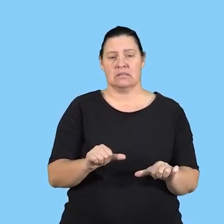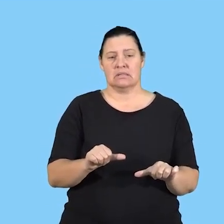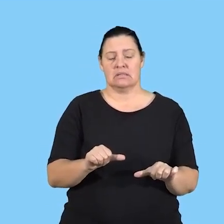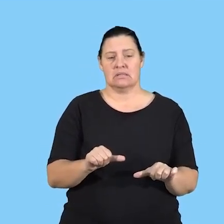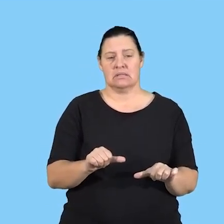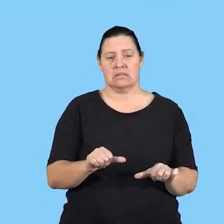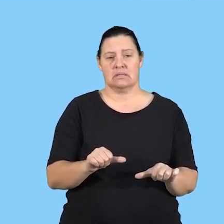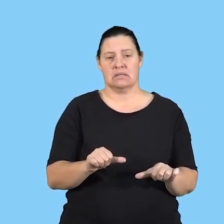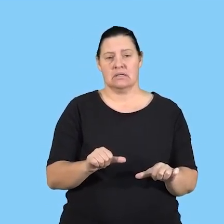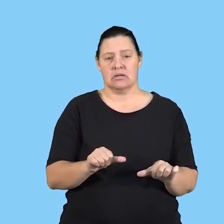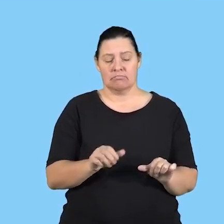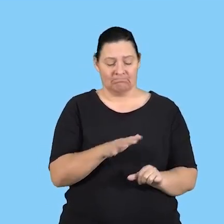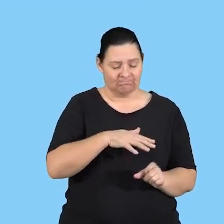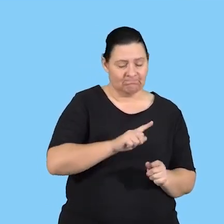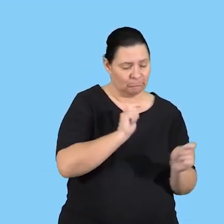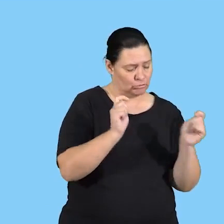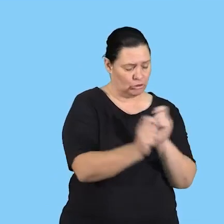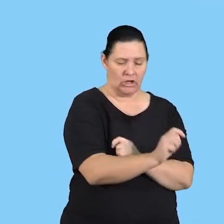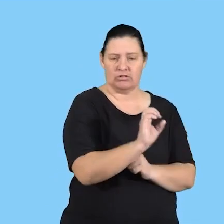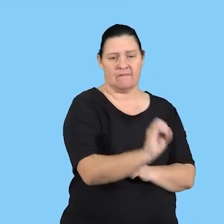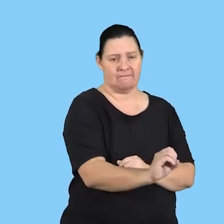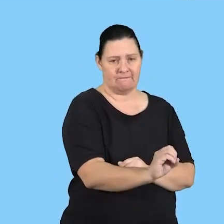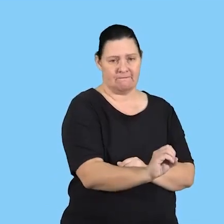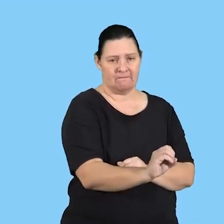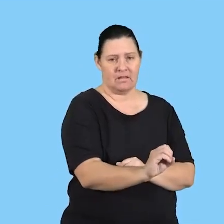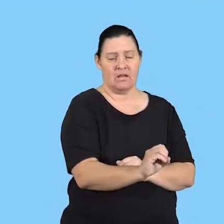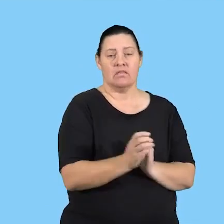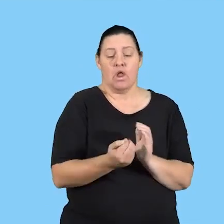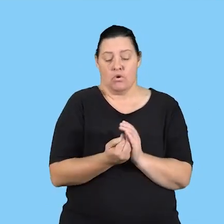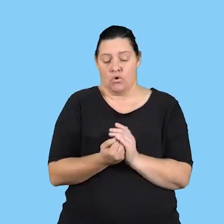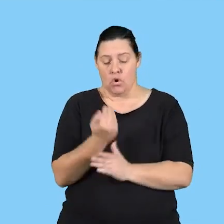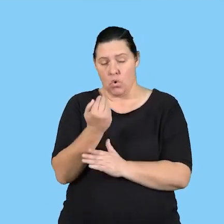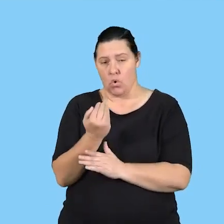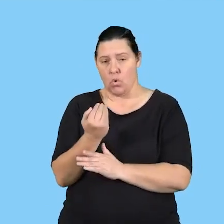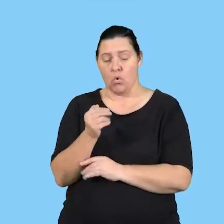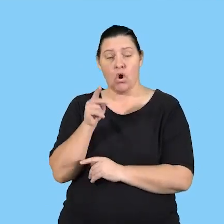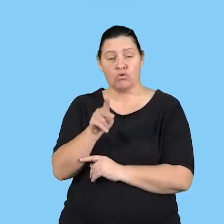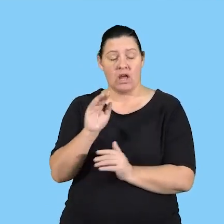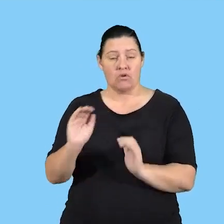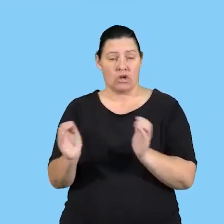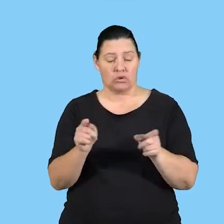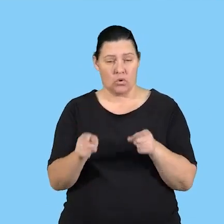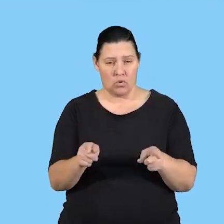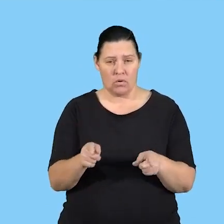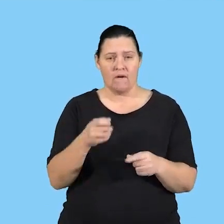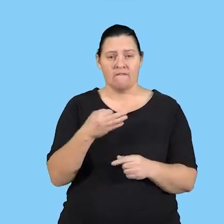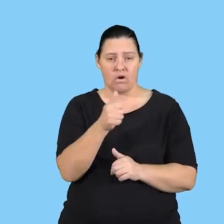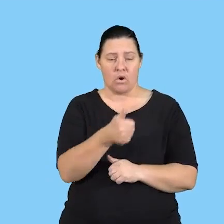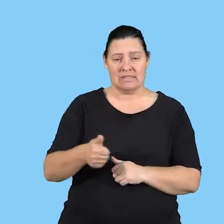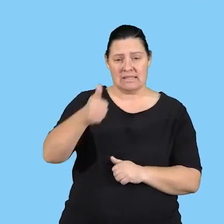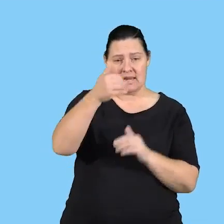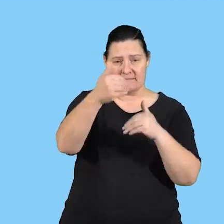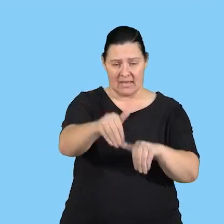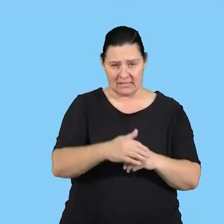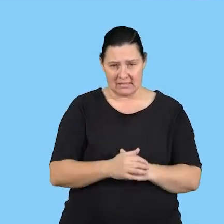regime has changed and the new ratio for the